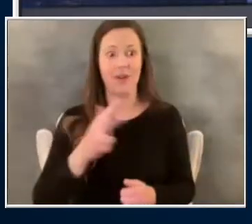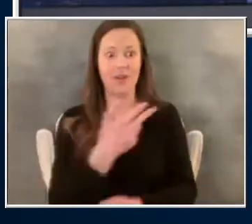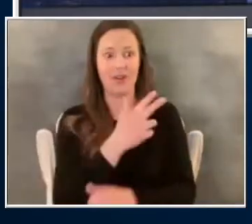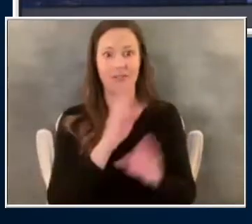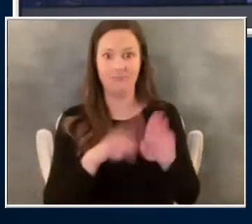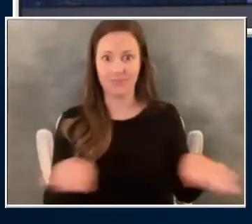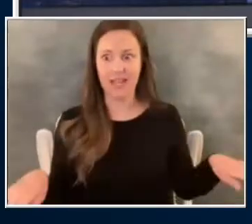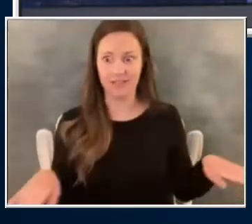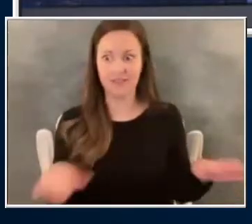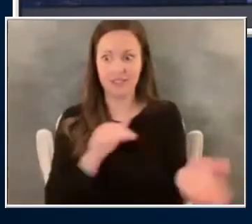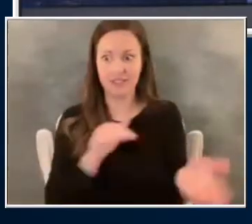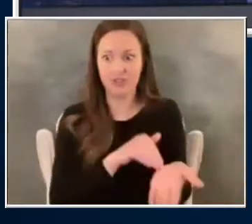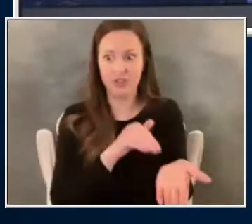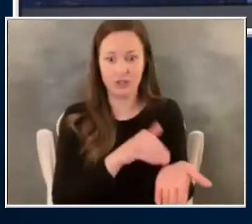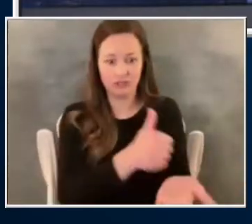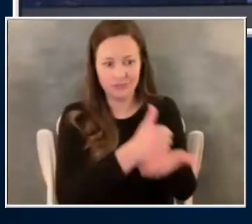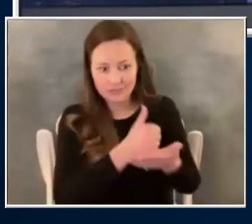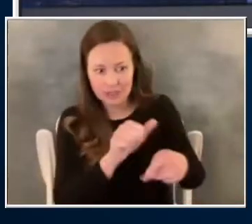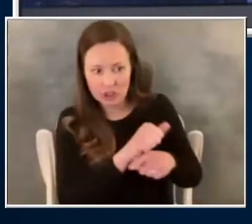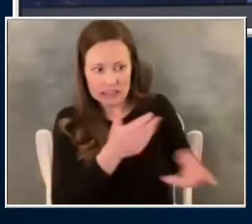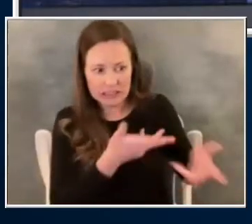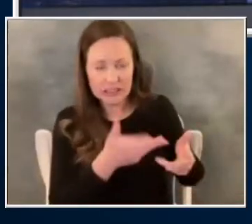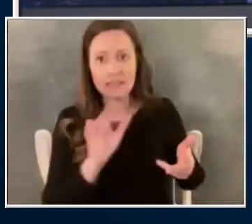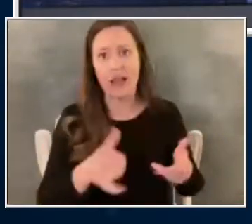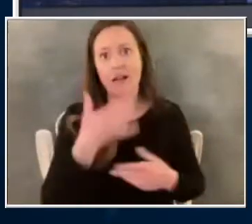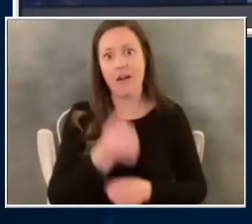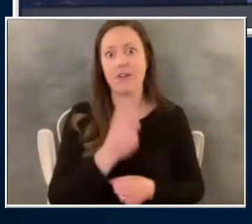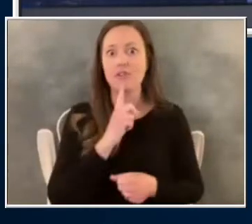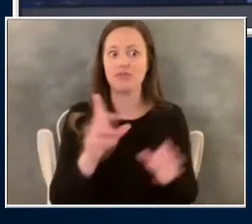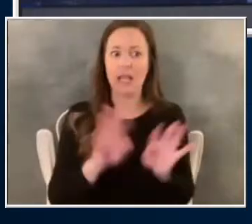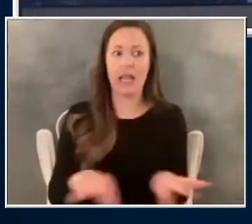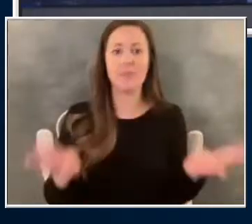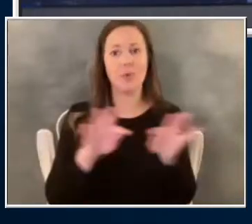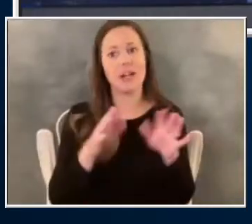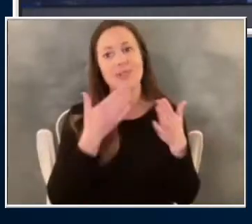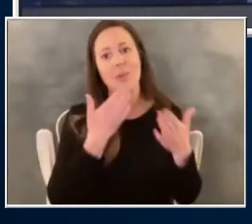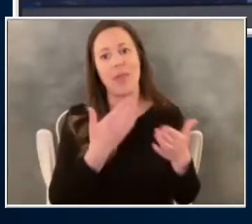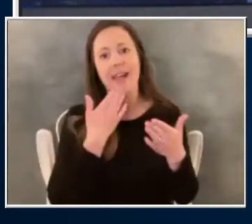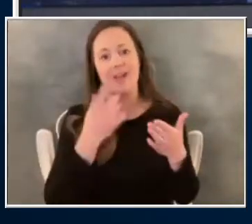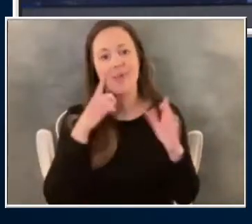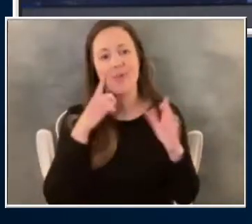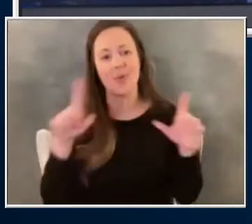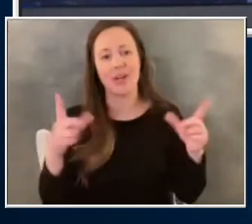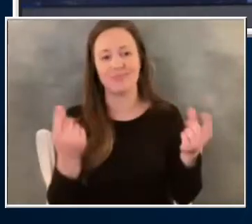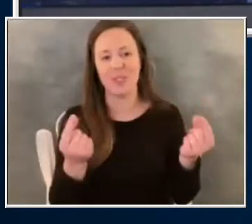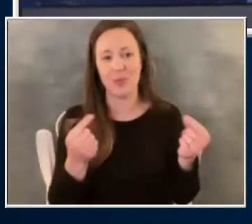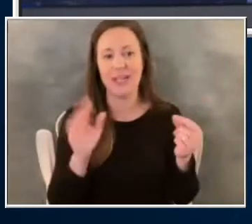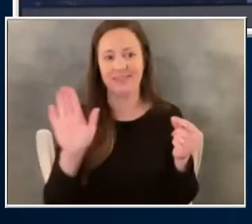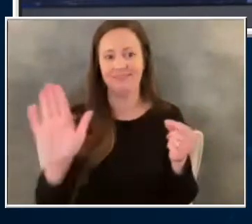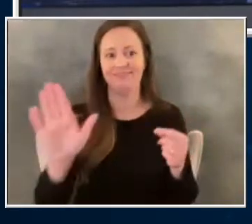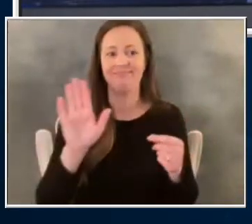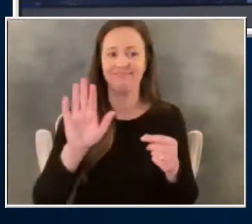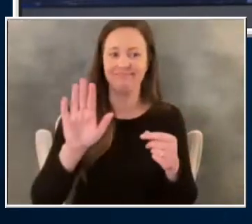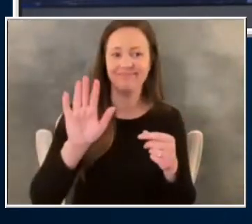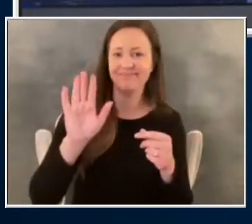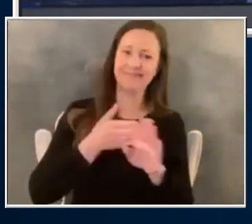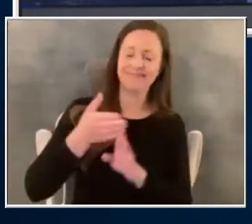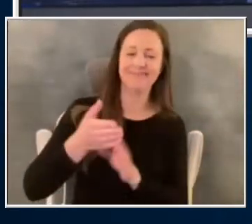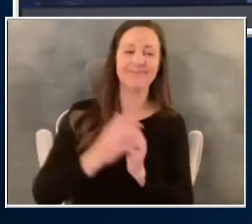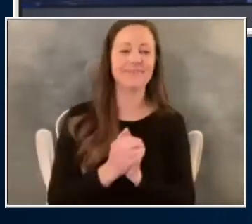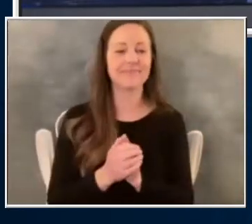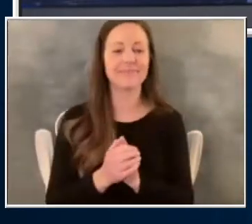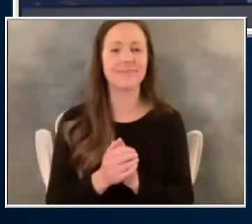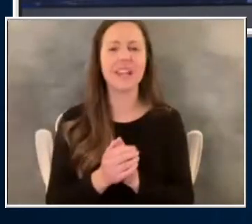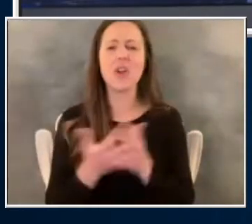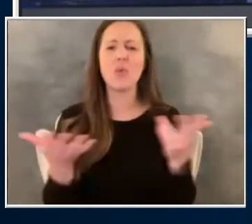confidence is such a big deal. So thanks for doing what you do. Ruth Ellen wants to know what other areas of